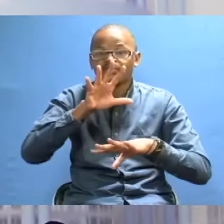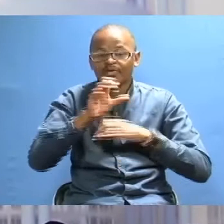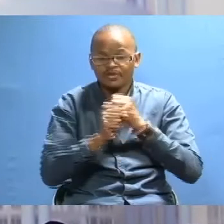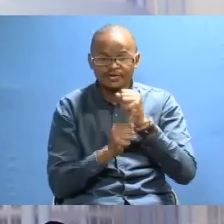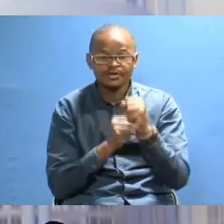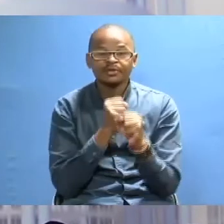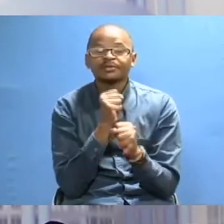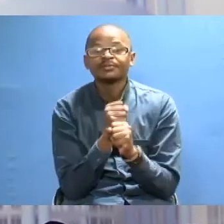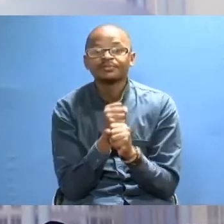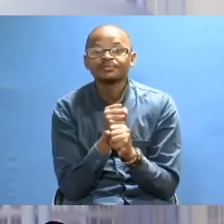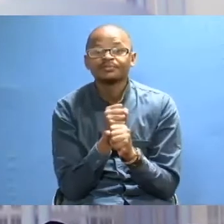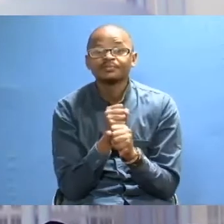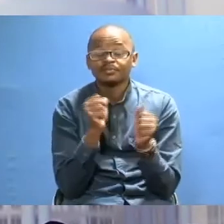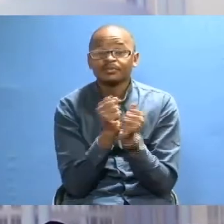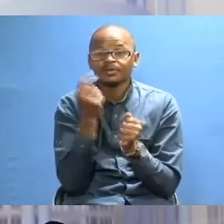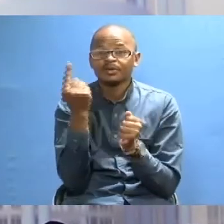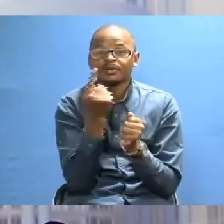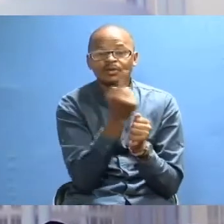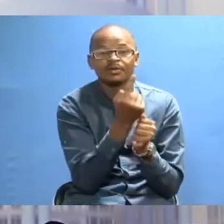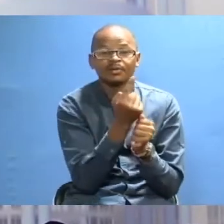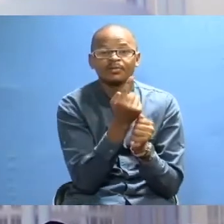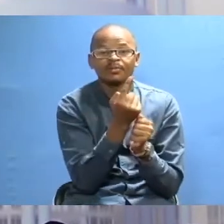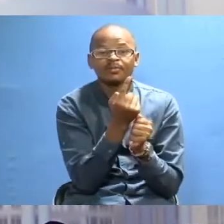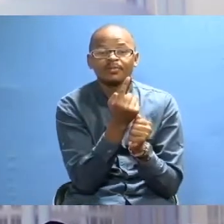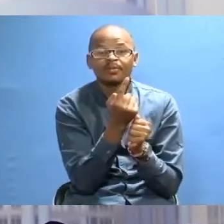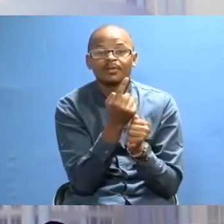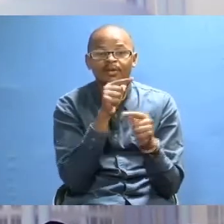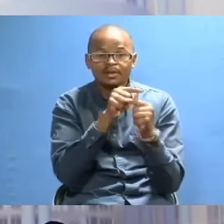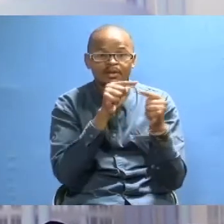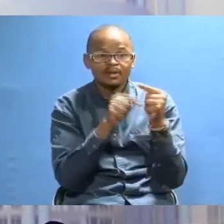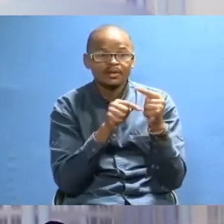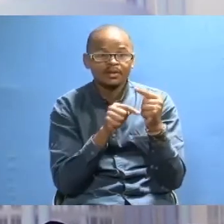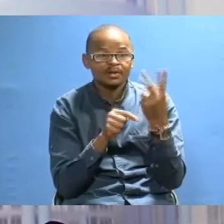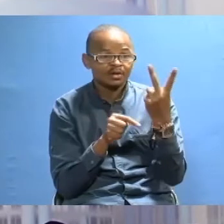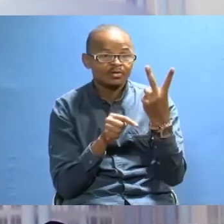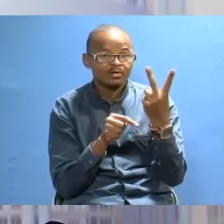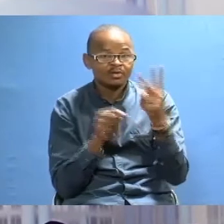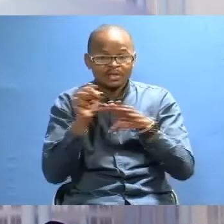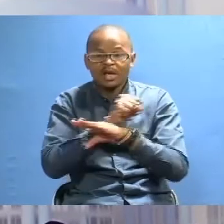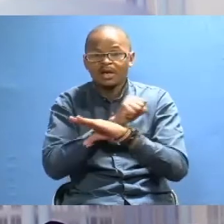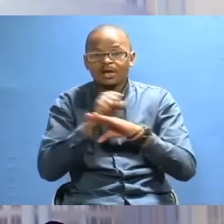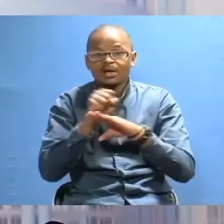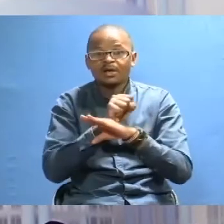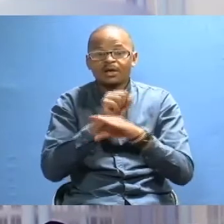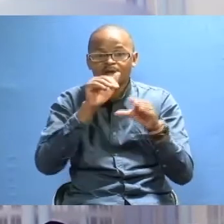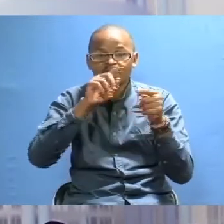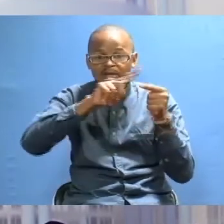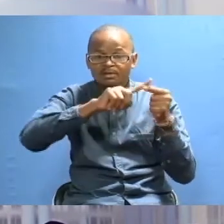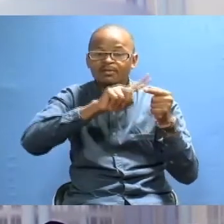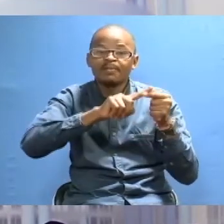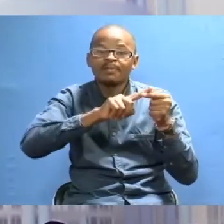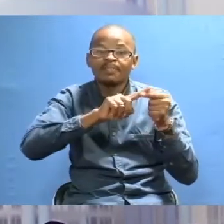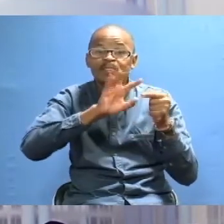of 5 academic years, with each academic year, of course, divided into 2 semesters. In